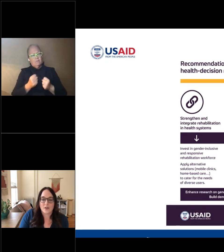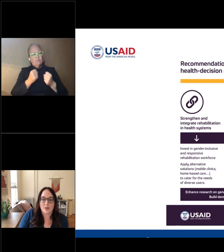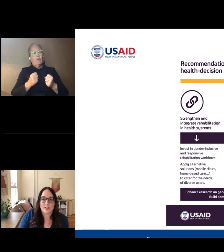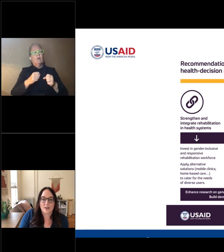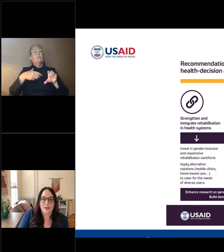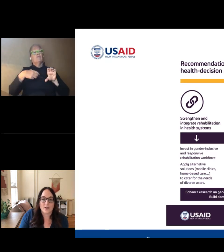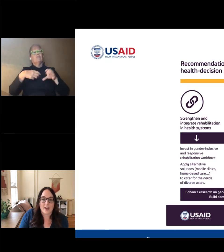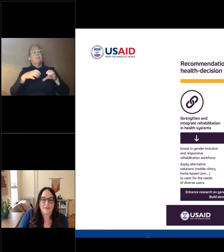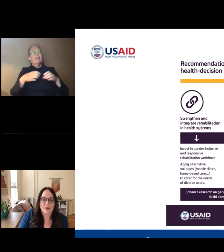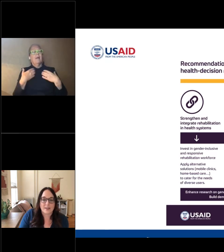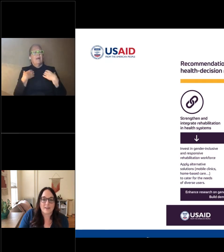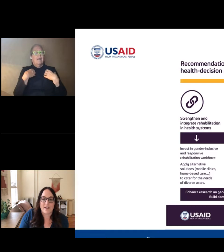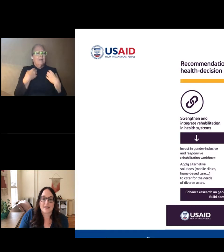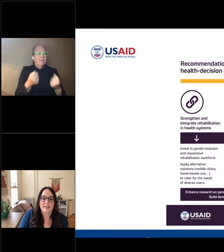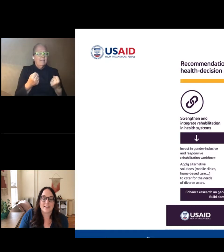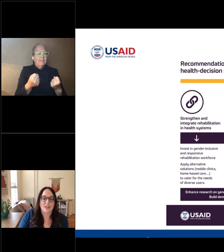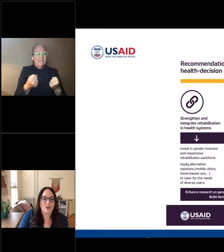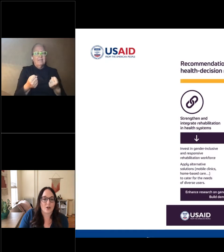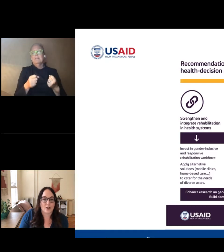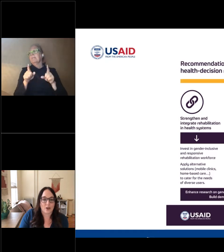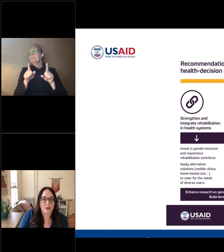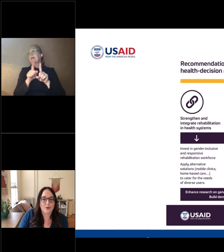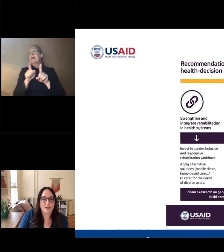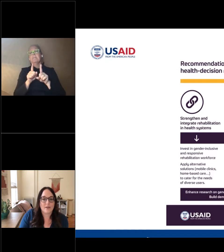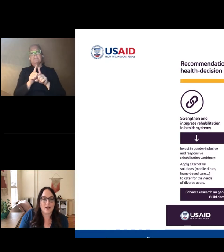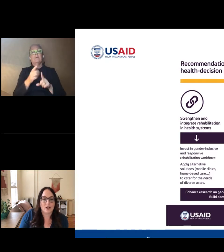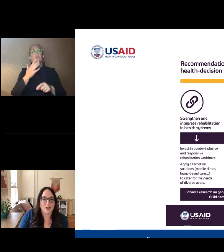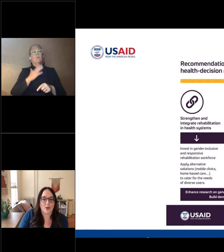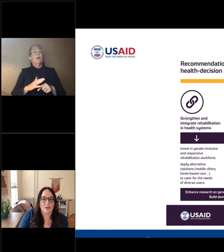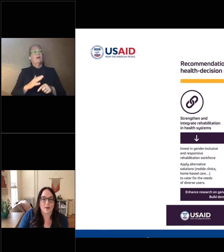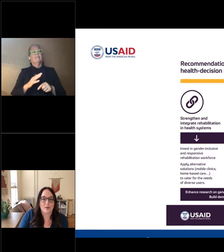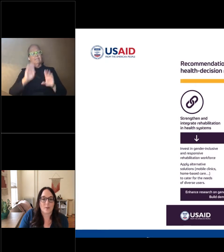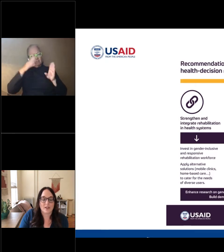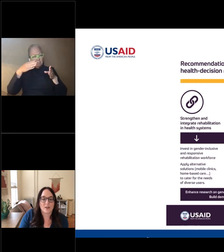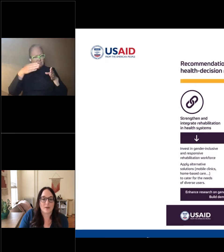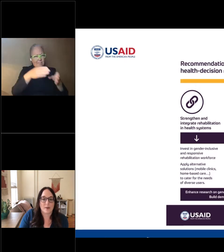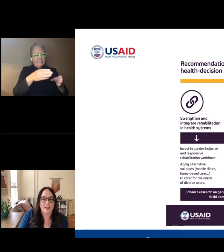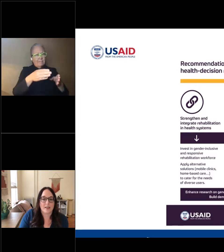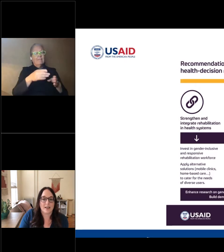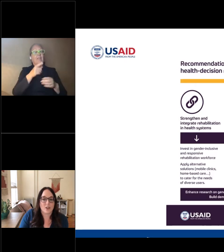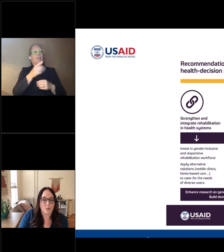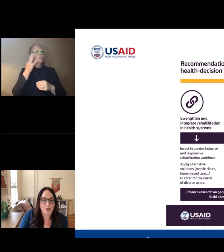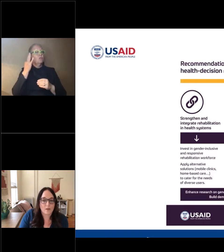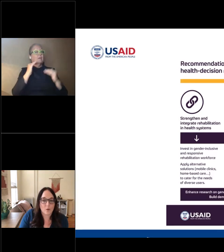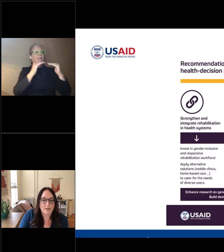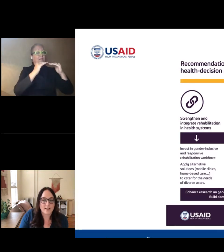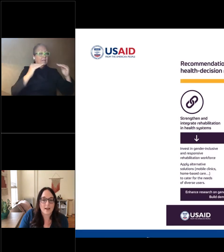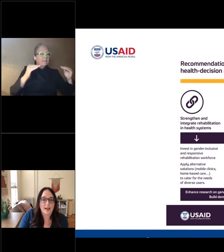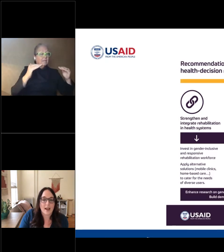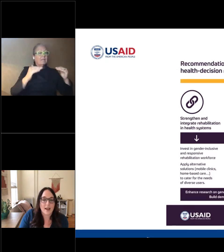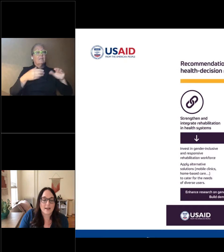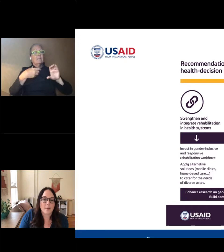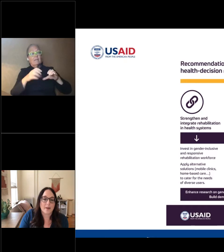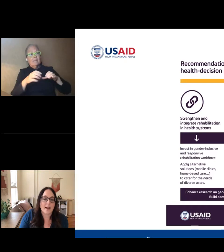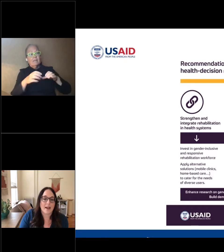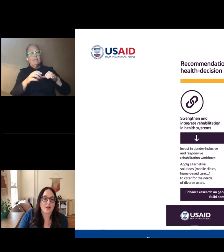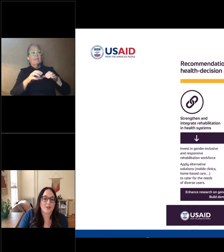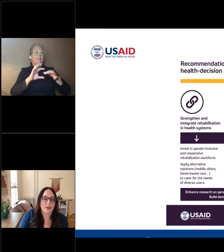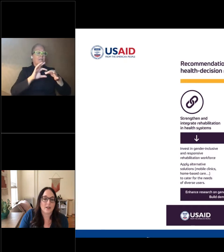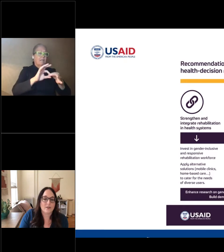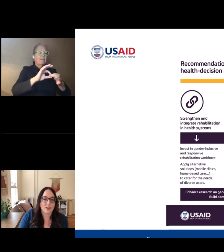systems. So this includes efforts in investing in gender inclusive and gender responsive rehabilitation workforce and